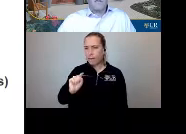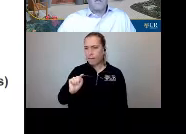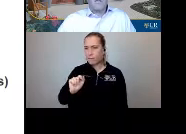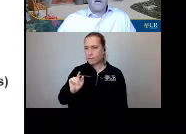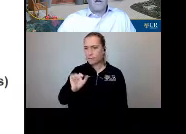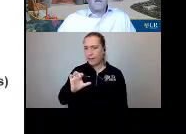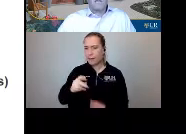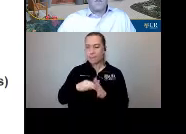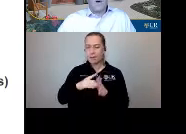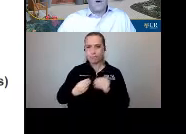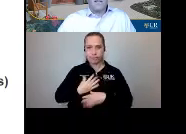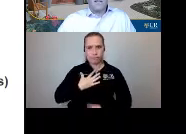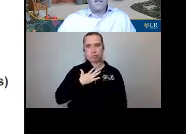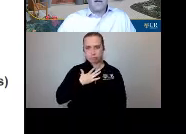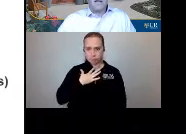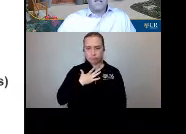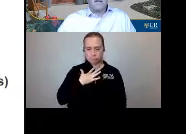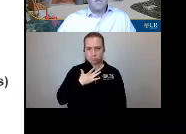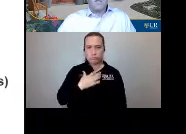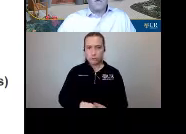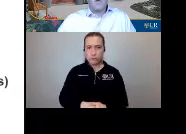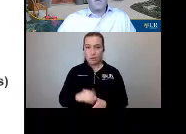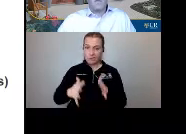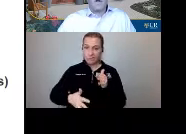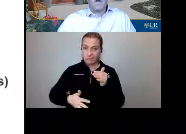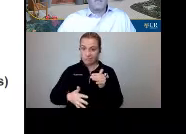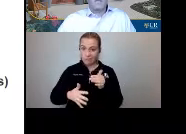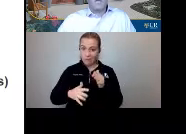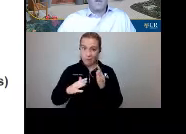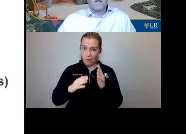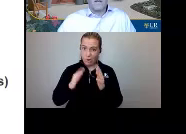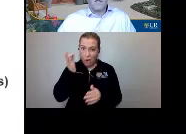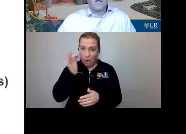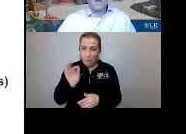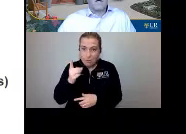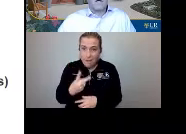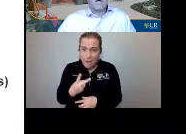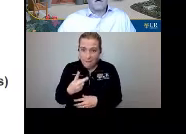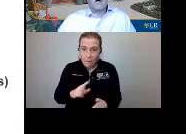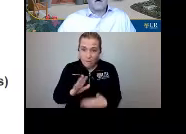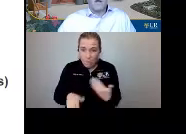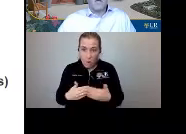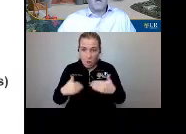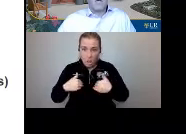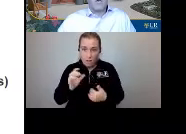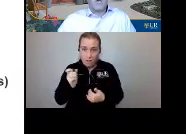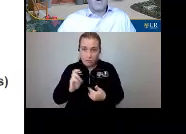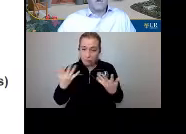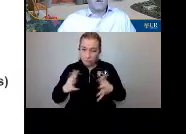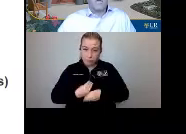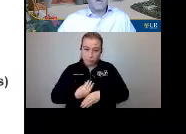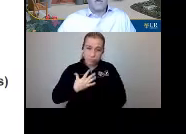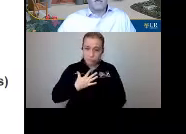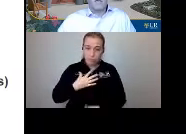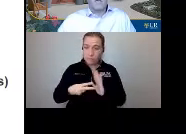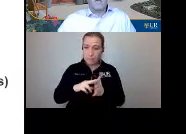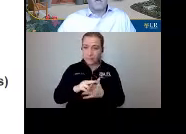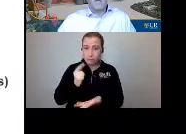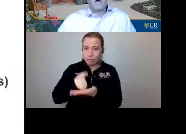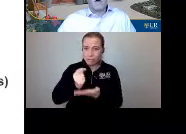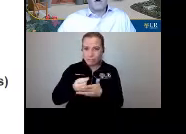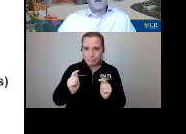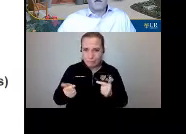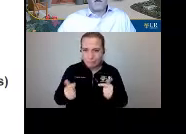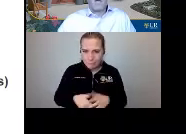lung cancers are diagnosed at a widely metastatic stage where treatment options are very limited. Another quarter of lung